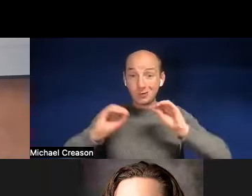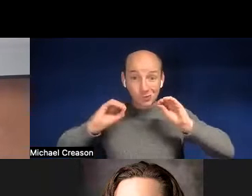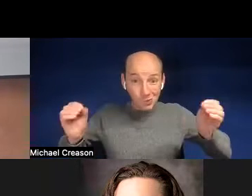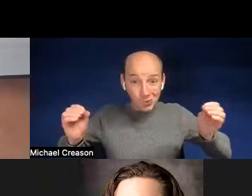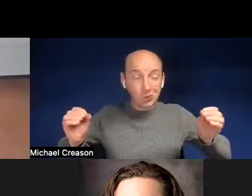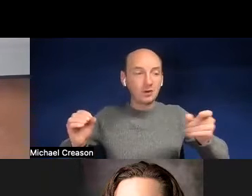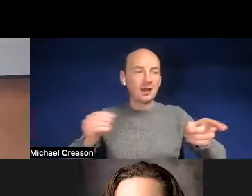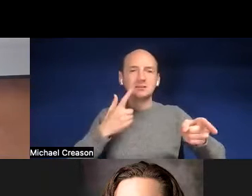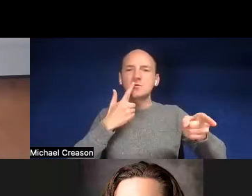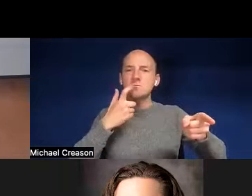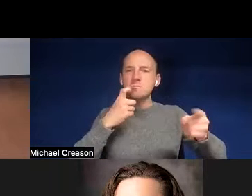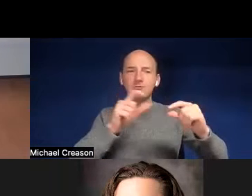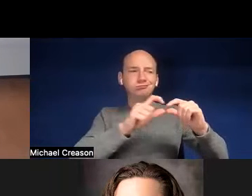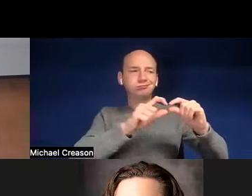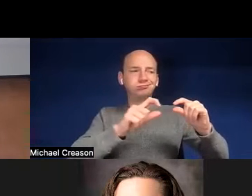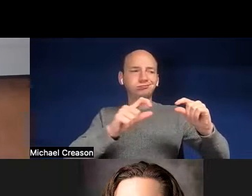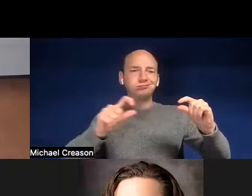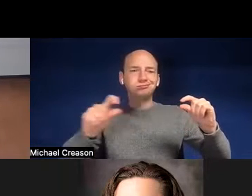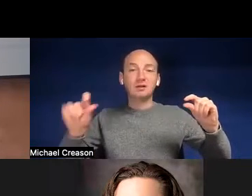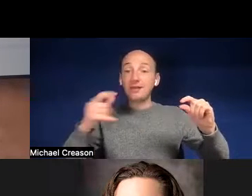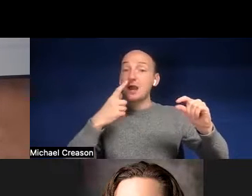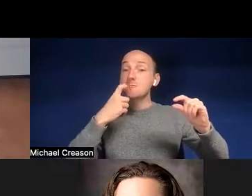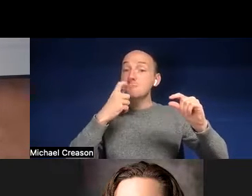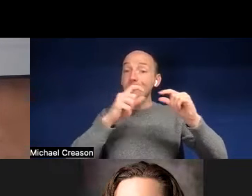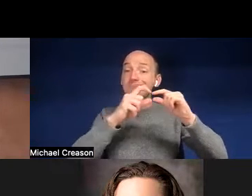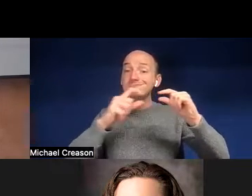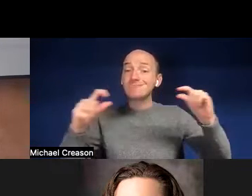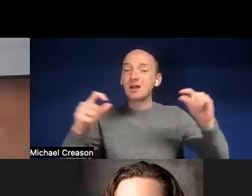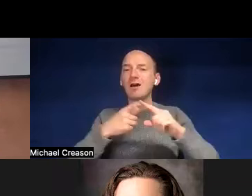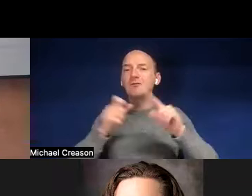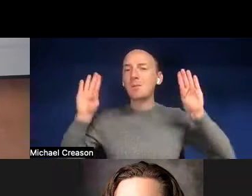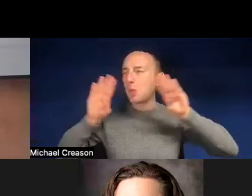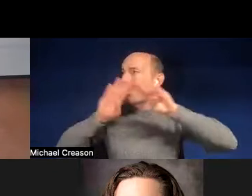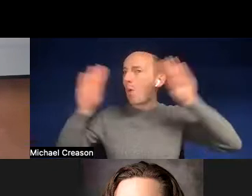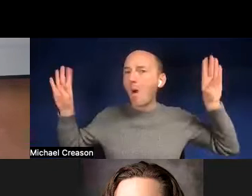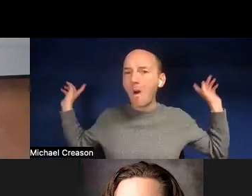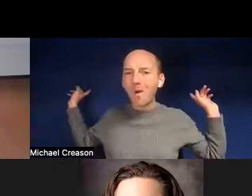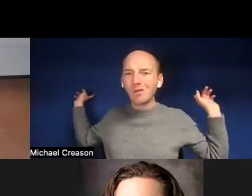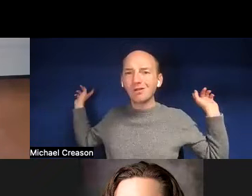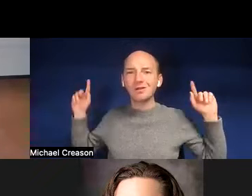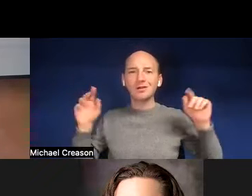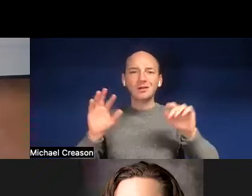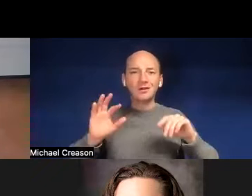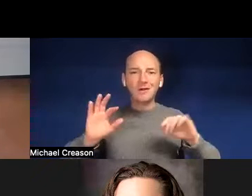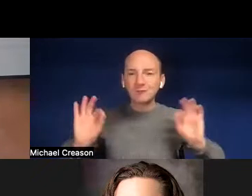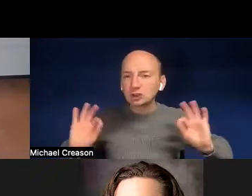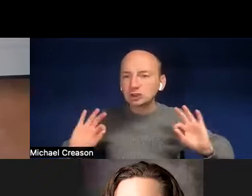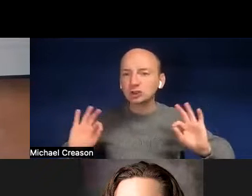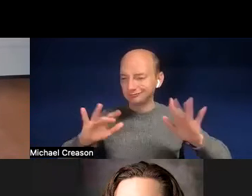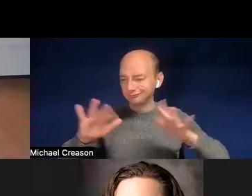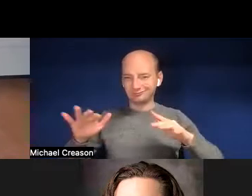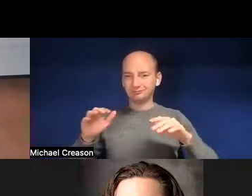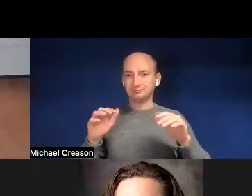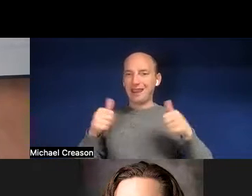reflections from all the walls, furnitures, any kind of non-moving object that you have in the room.